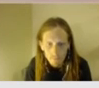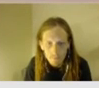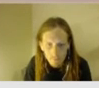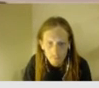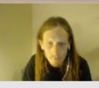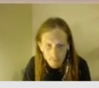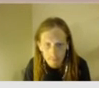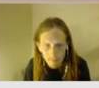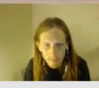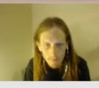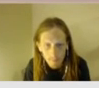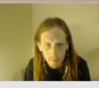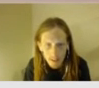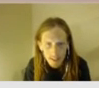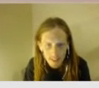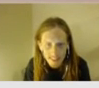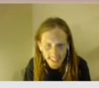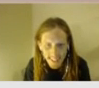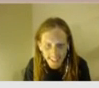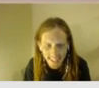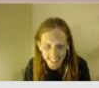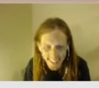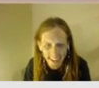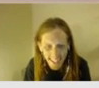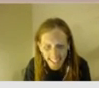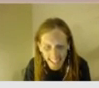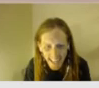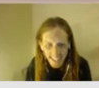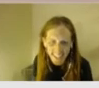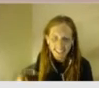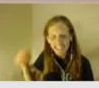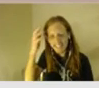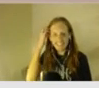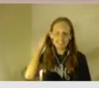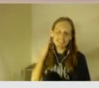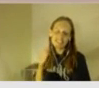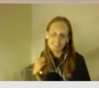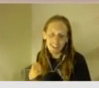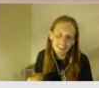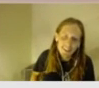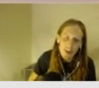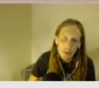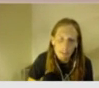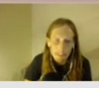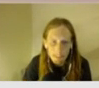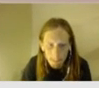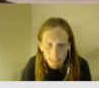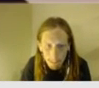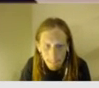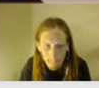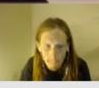I've made, because it's the bane of my existence, unfortunately. Everybody is on that, so like, you have to work really, really hard